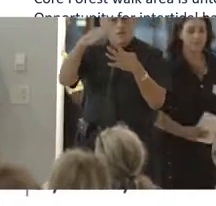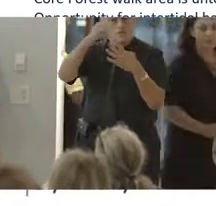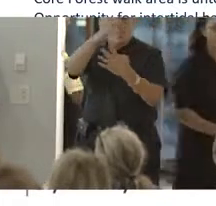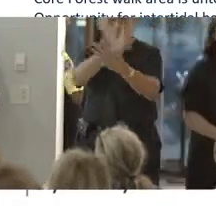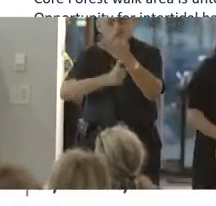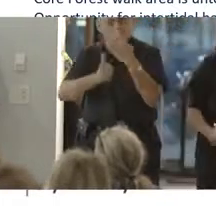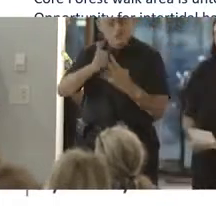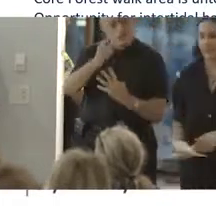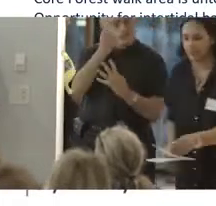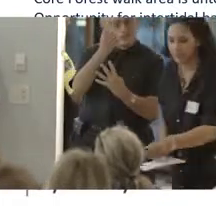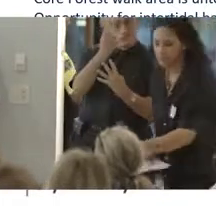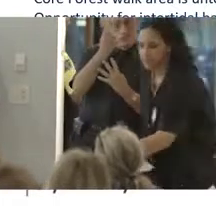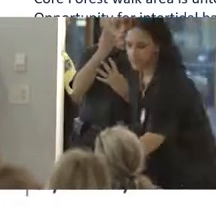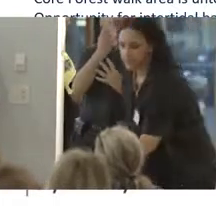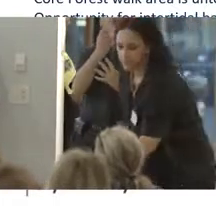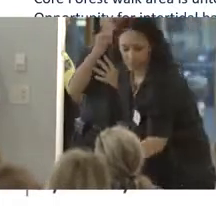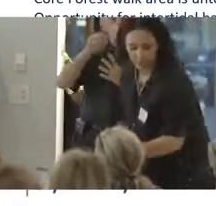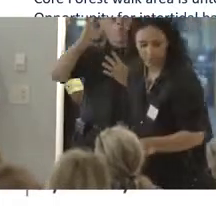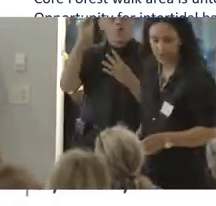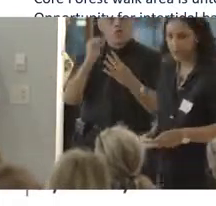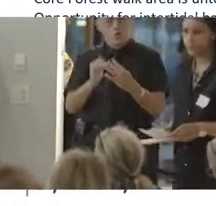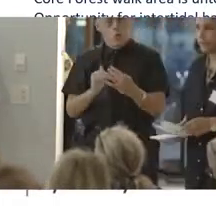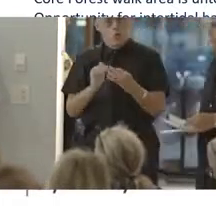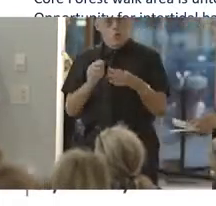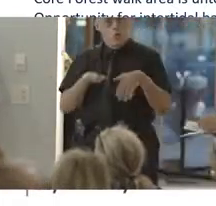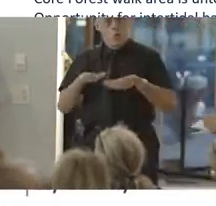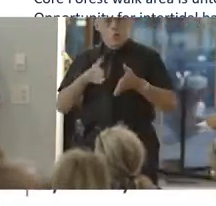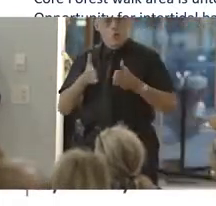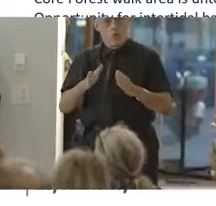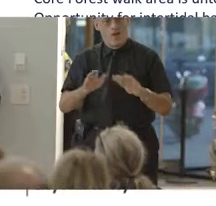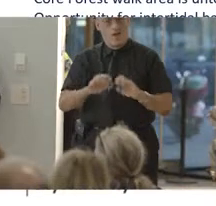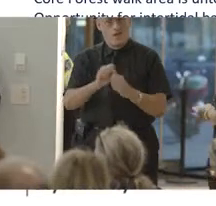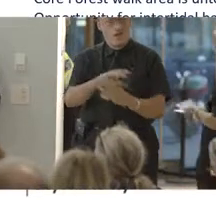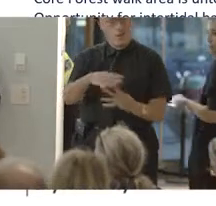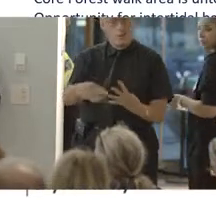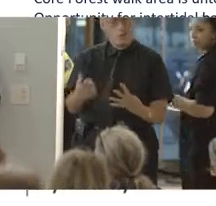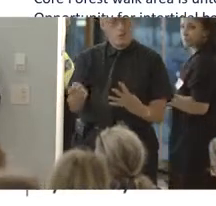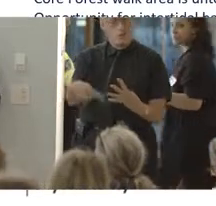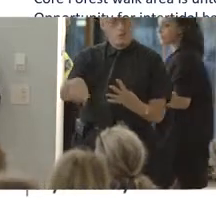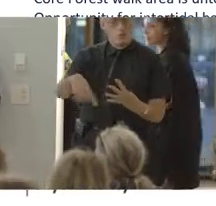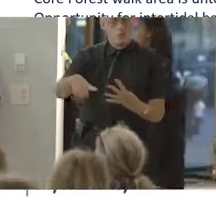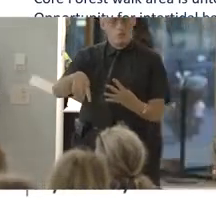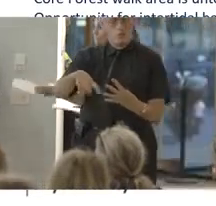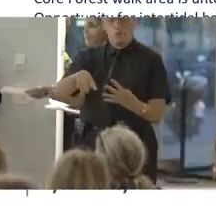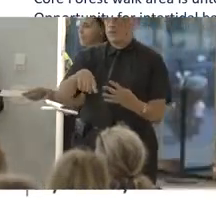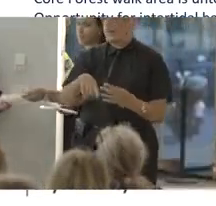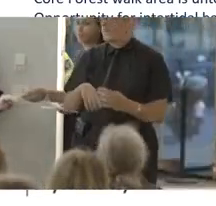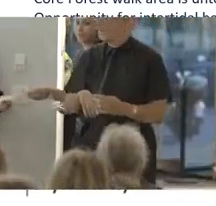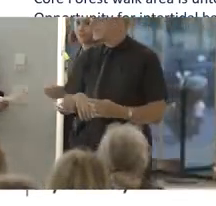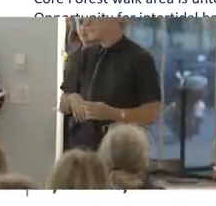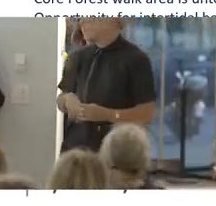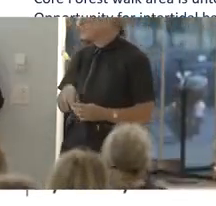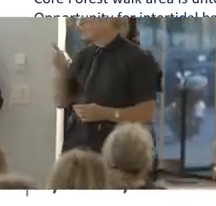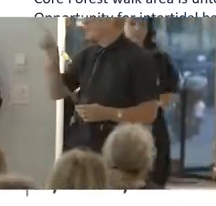relative to the lower walkway, which is here. I think I can reach